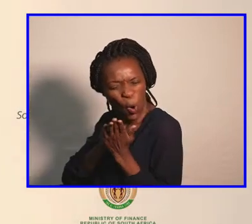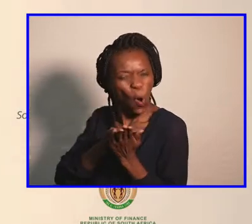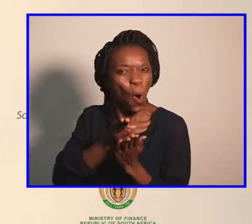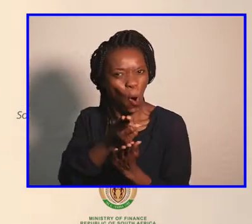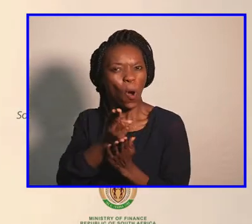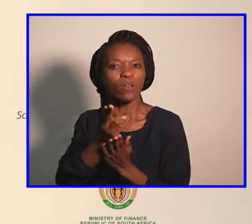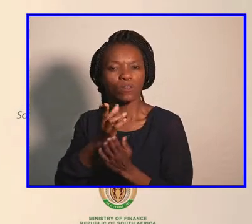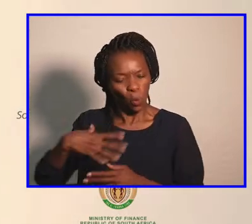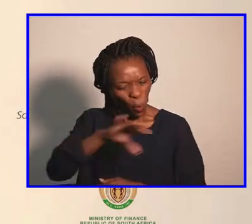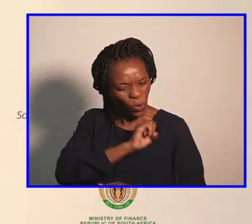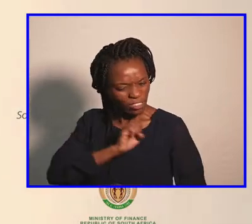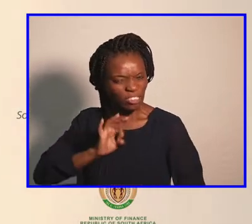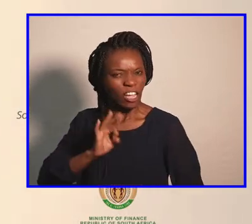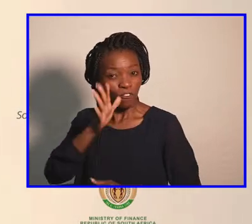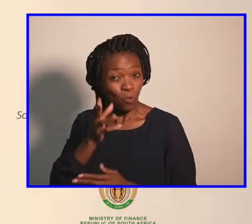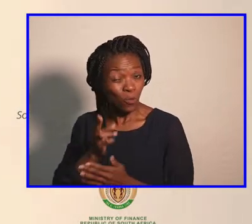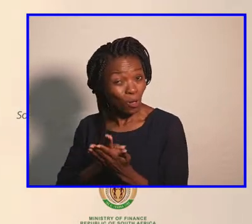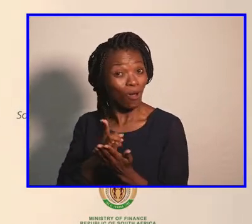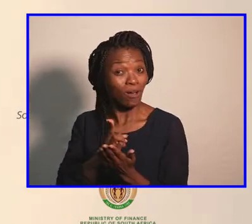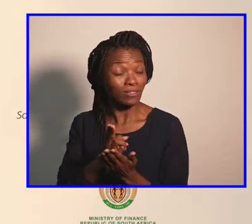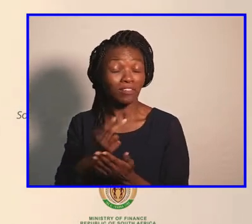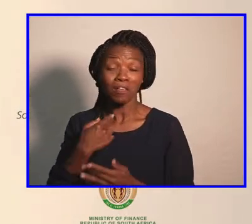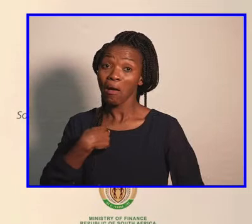that over the last 25 years,